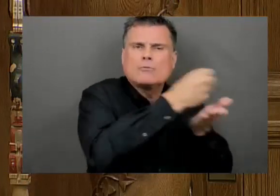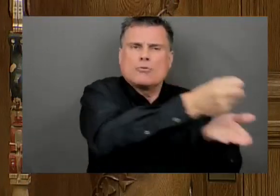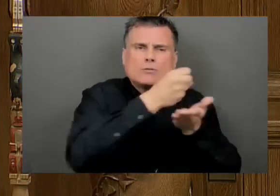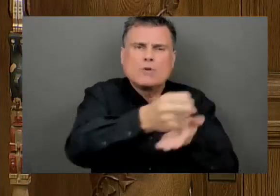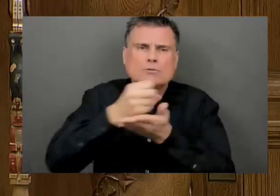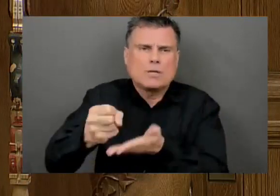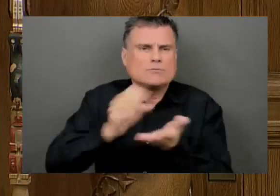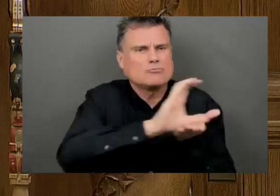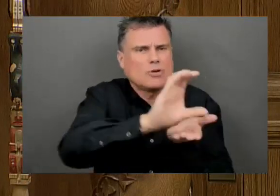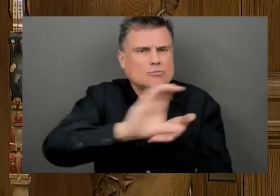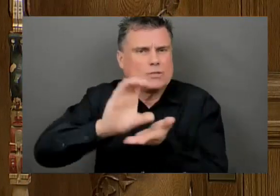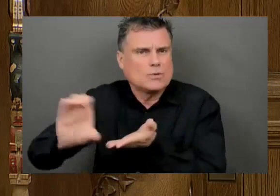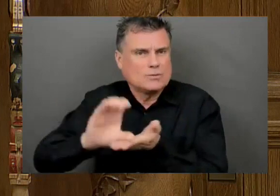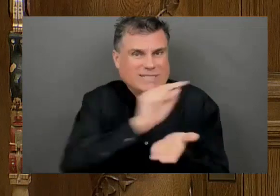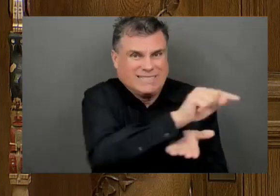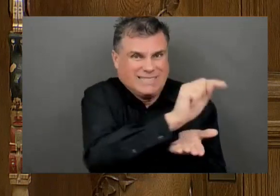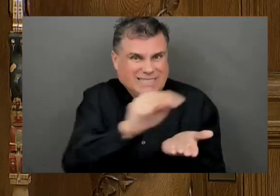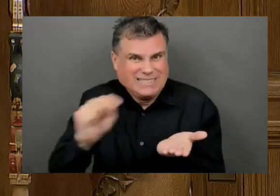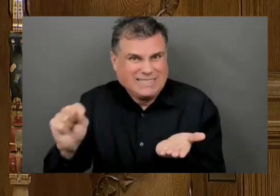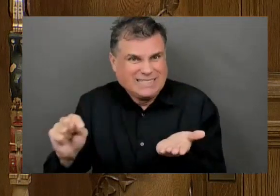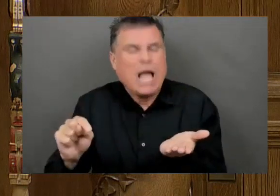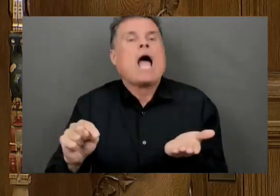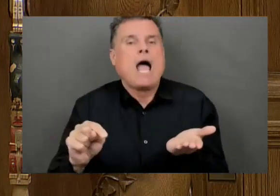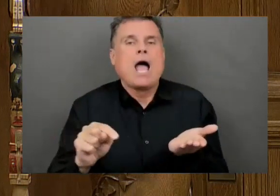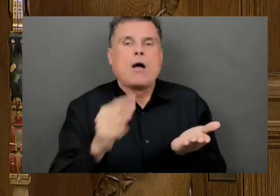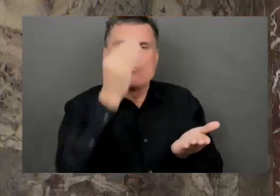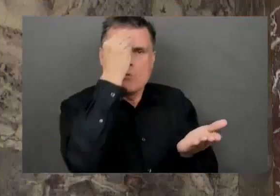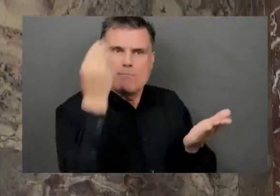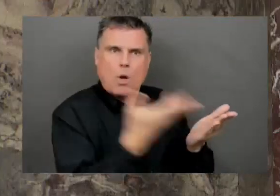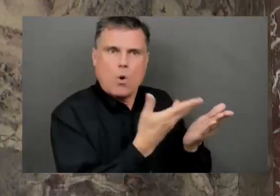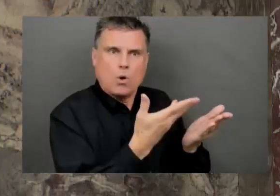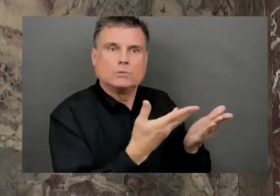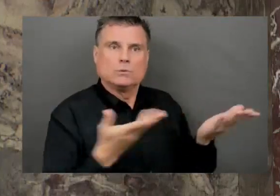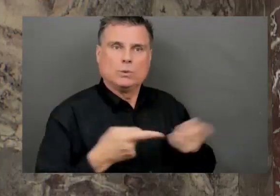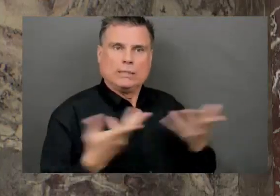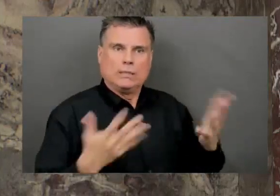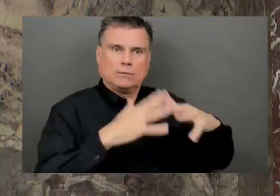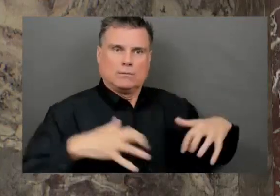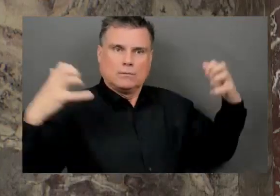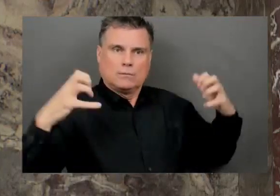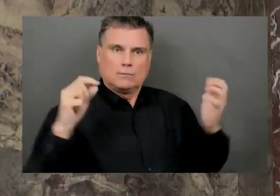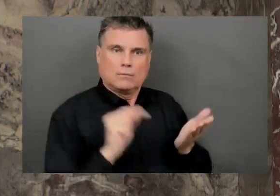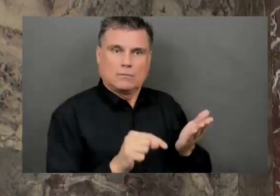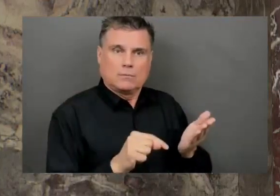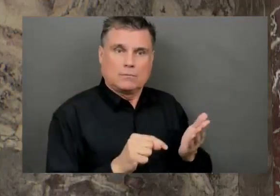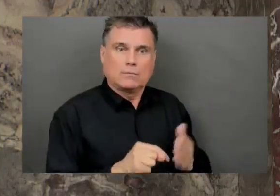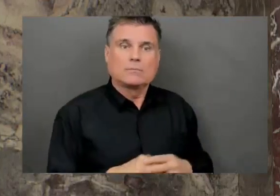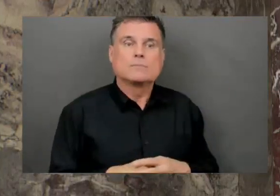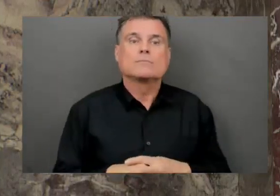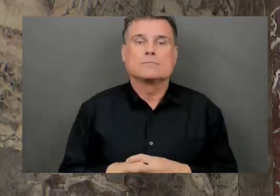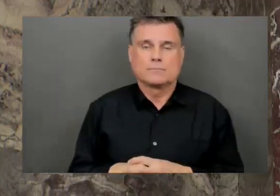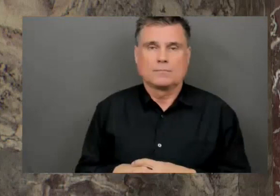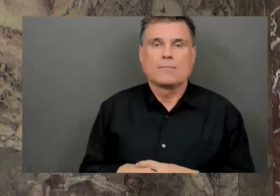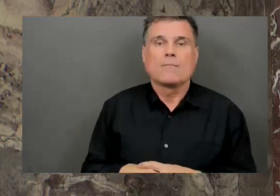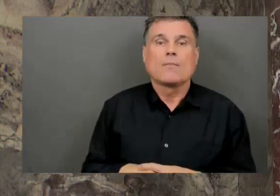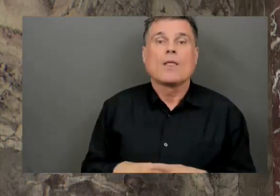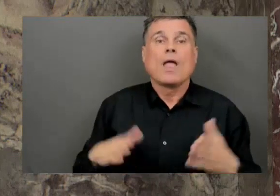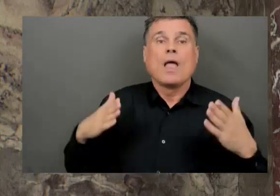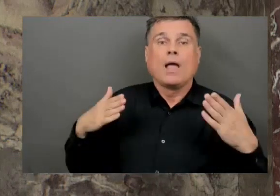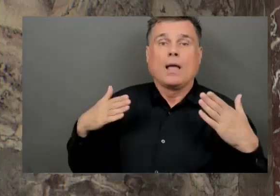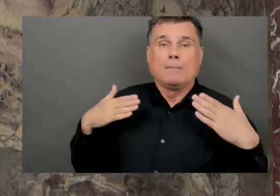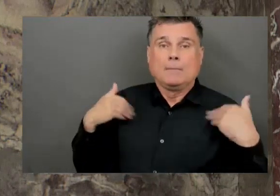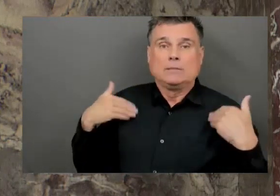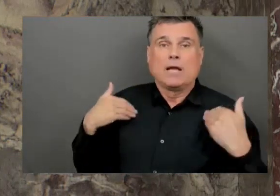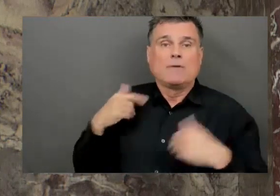Minister of Energy and Mines. Thank you very much, Mr. Speaker, and thank you to the member for the question. Again, we do have